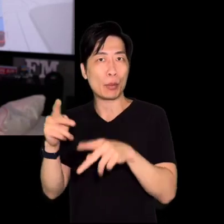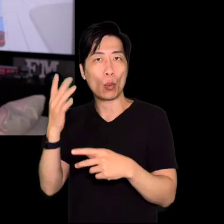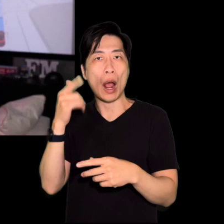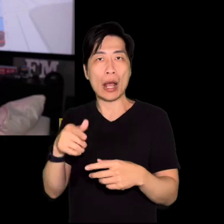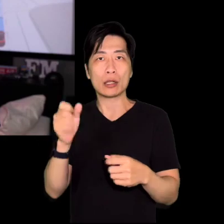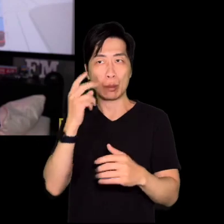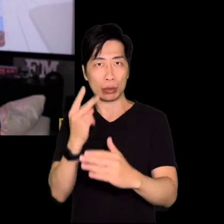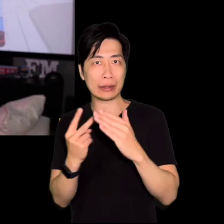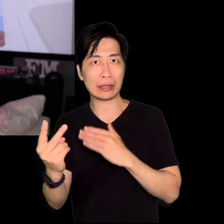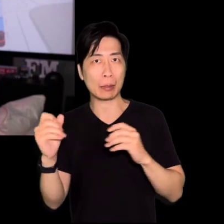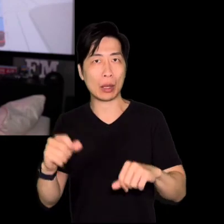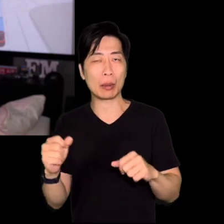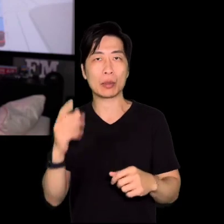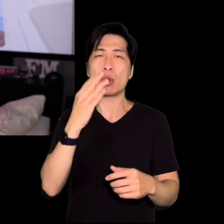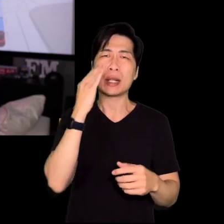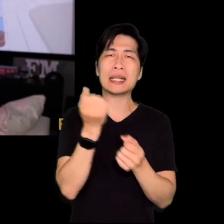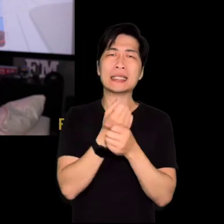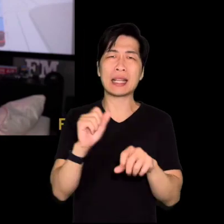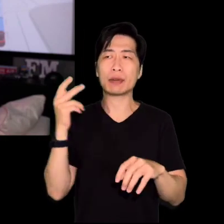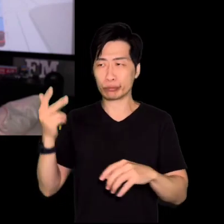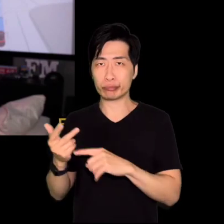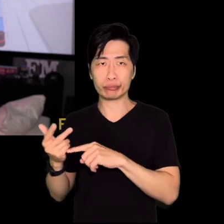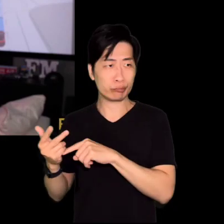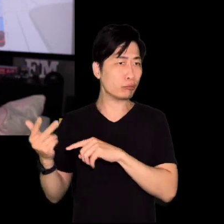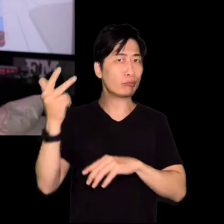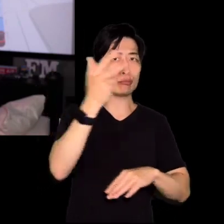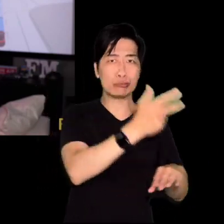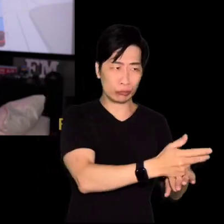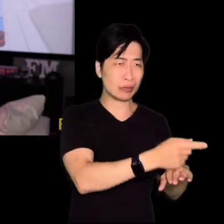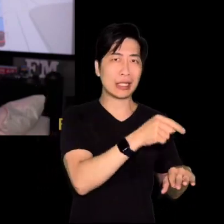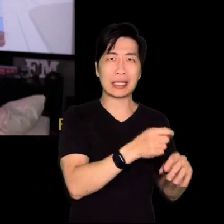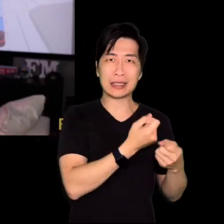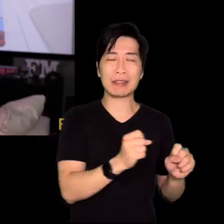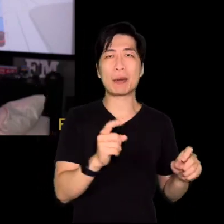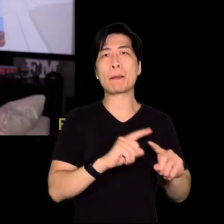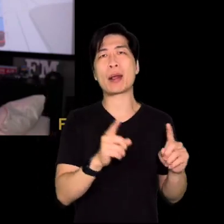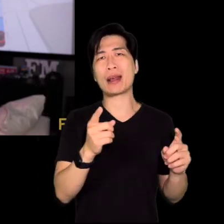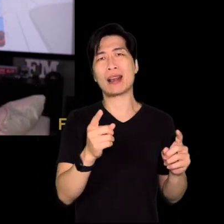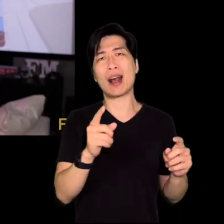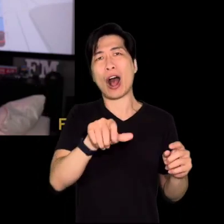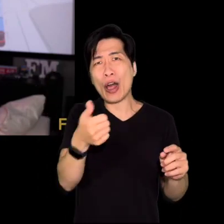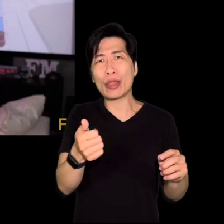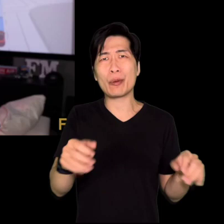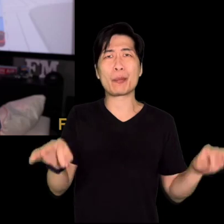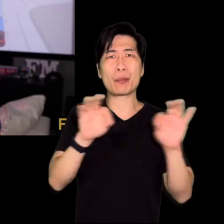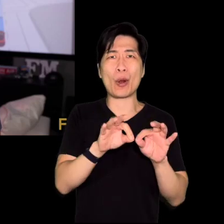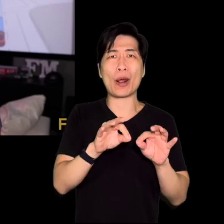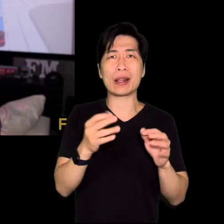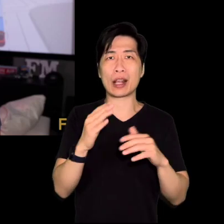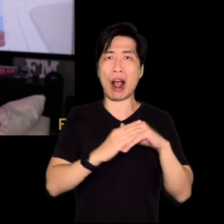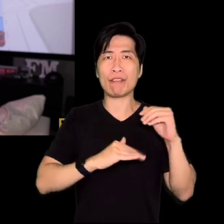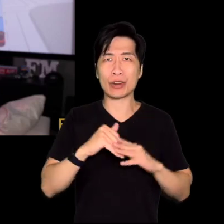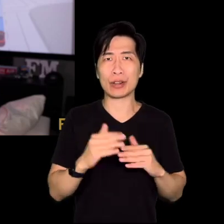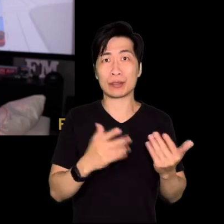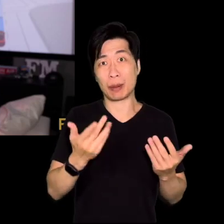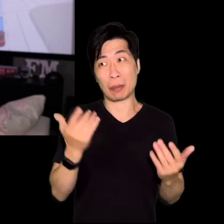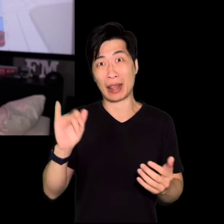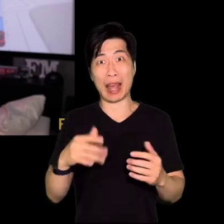predictable. It's, safety is one thing. The car getting you to a place is one thing safely, but almost as